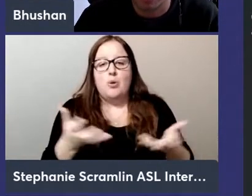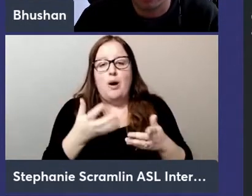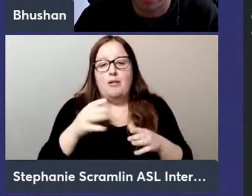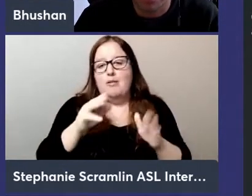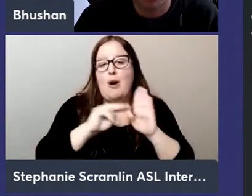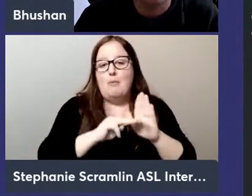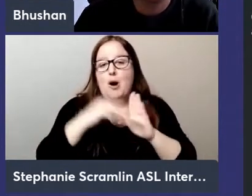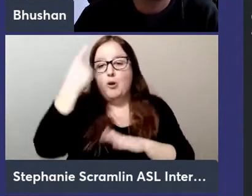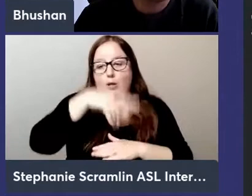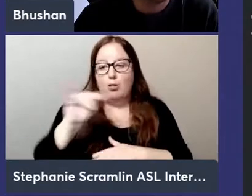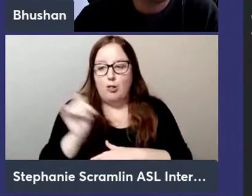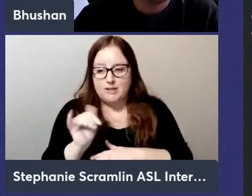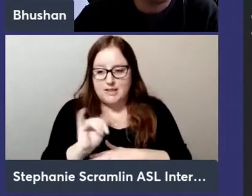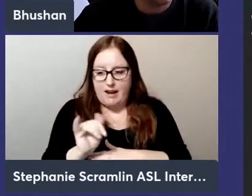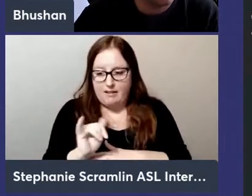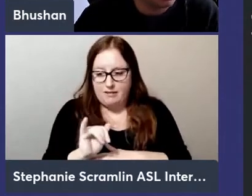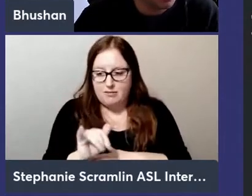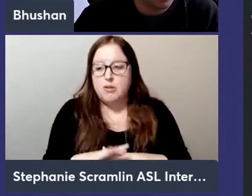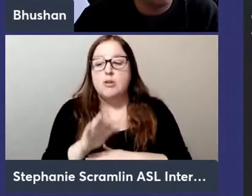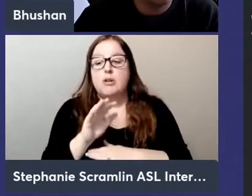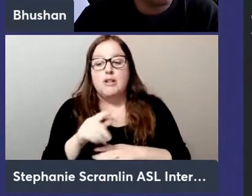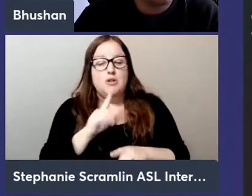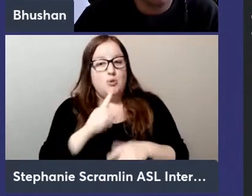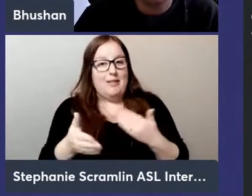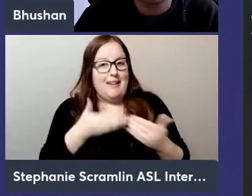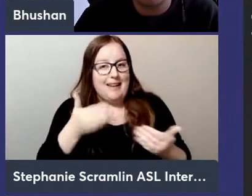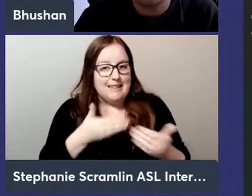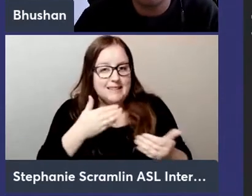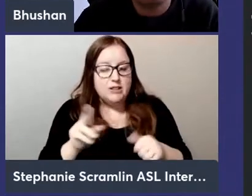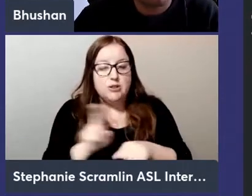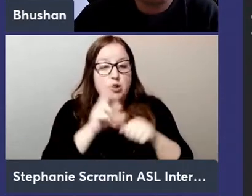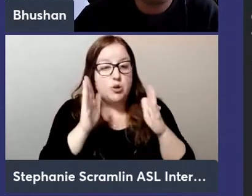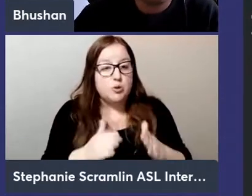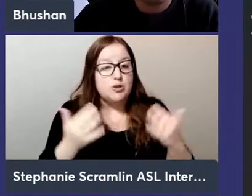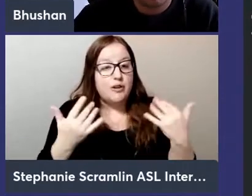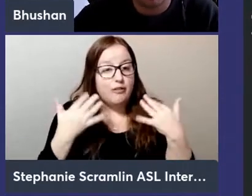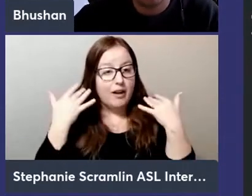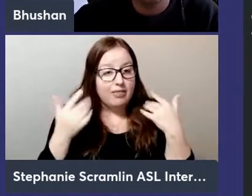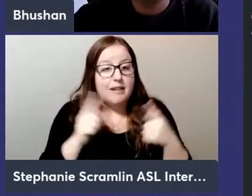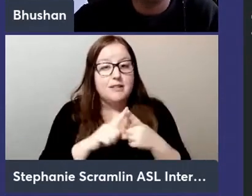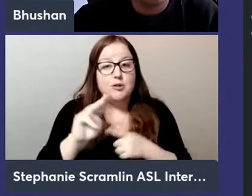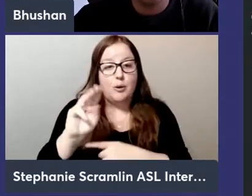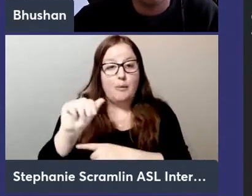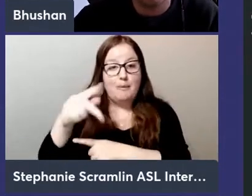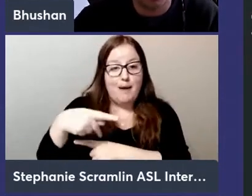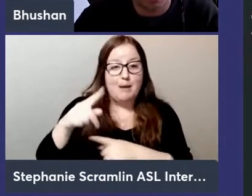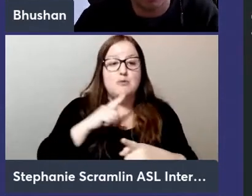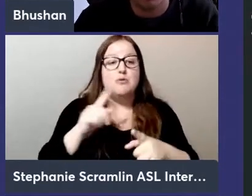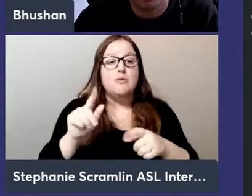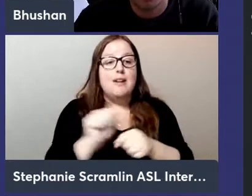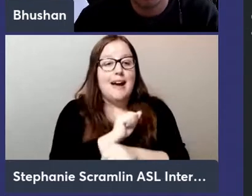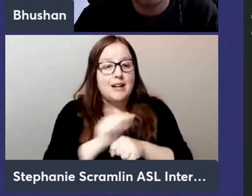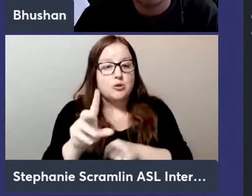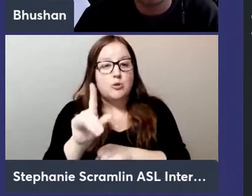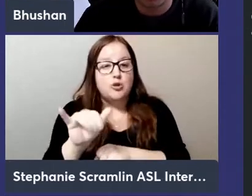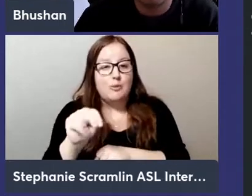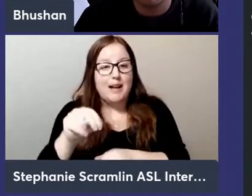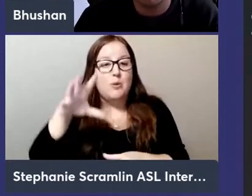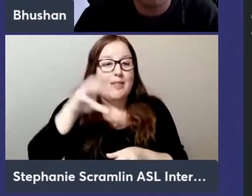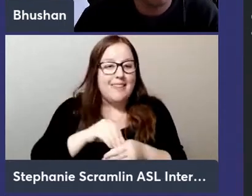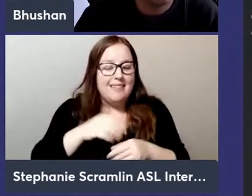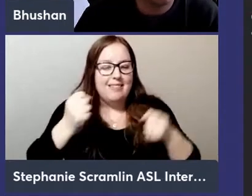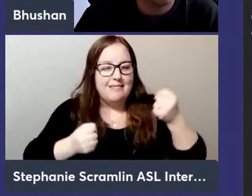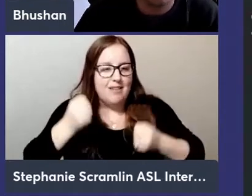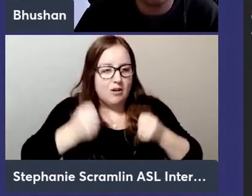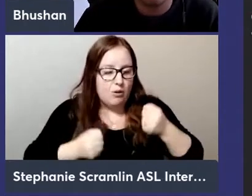looks like, right? And it's very easy and user-friendly to actually map it to actual domains within the vehicle. So for